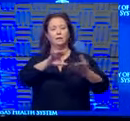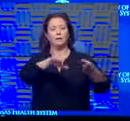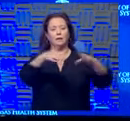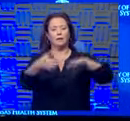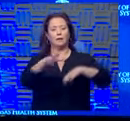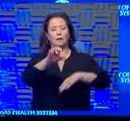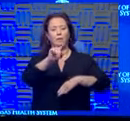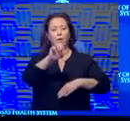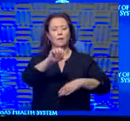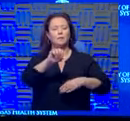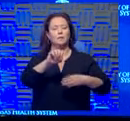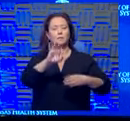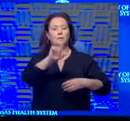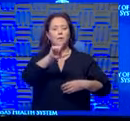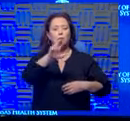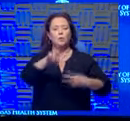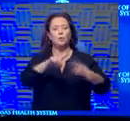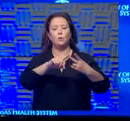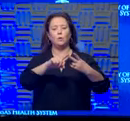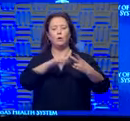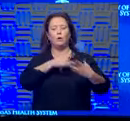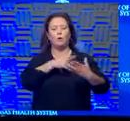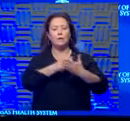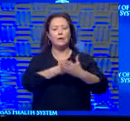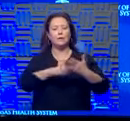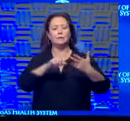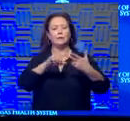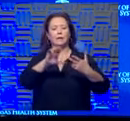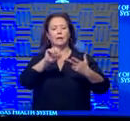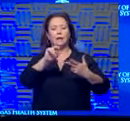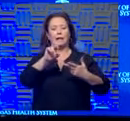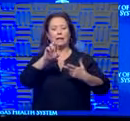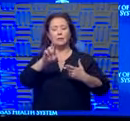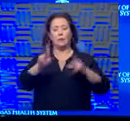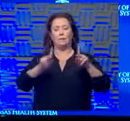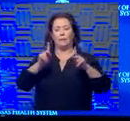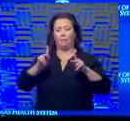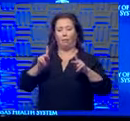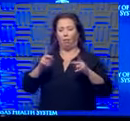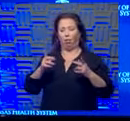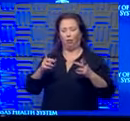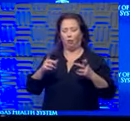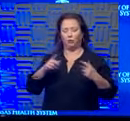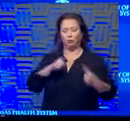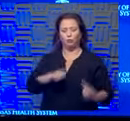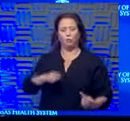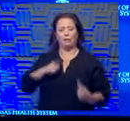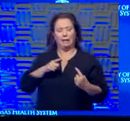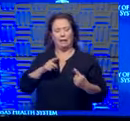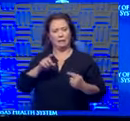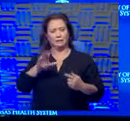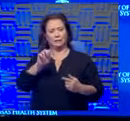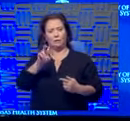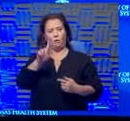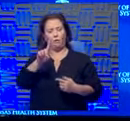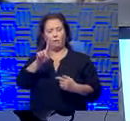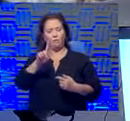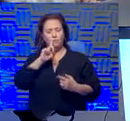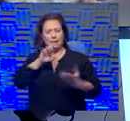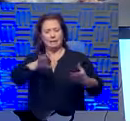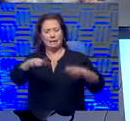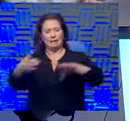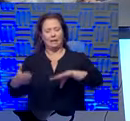cardiac arrest or cancer? I think people still sometimes struggle about whether COVID-19 is really deadly or not, and why are we so terrorized by